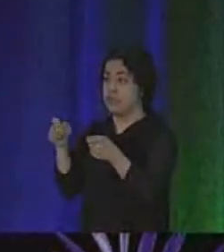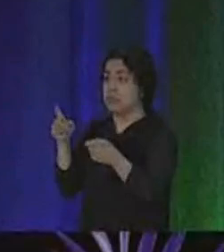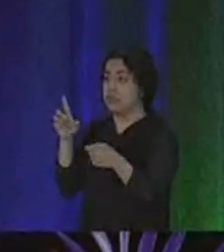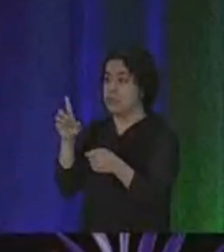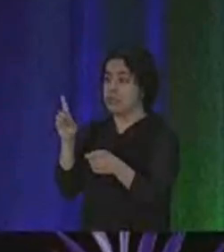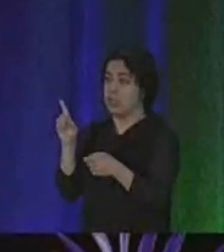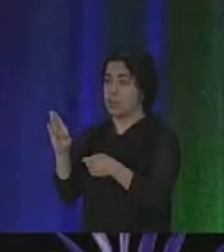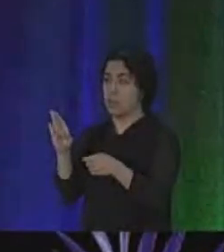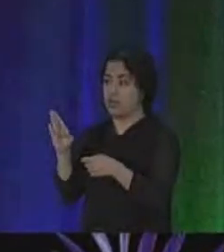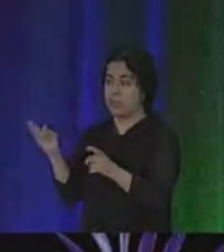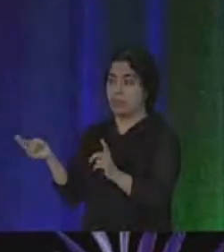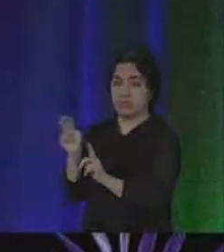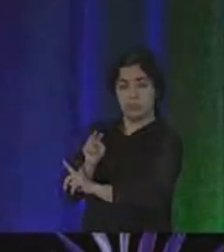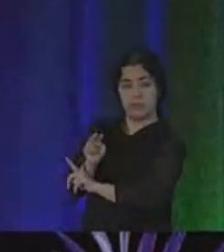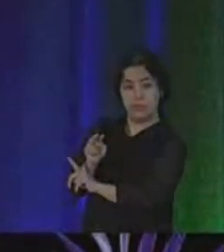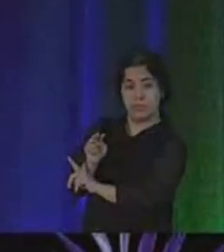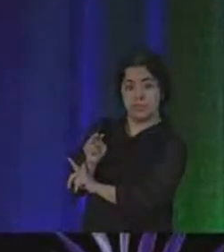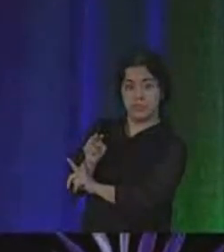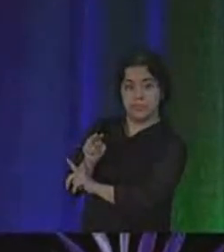And from here,